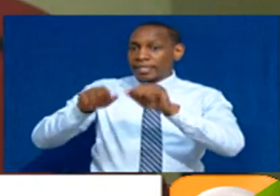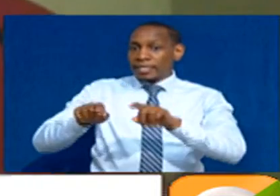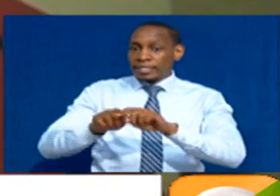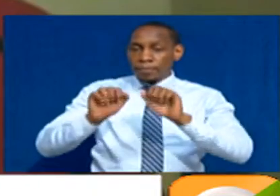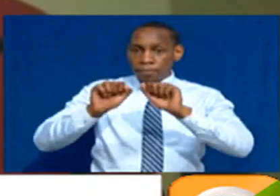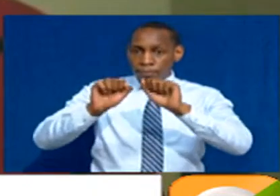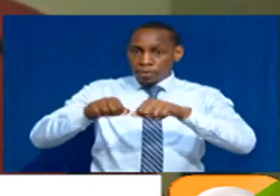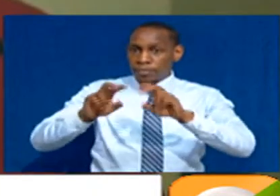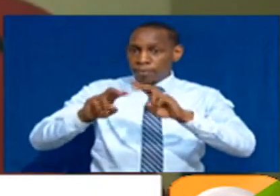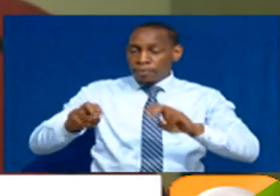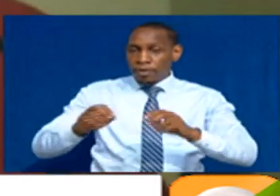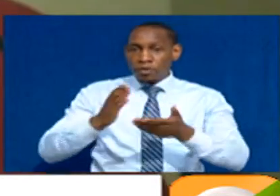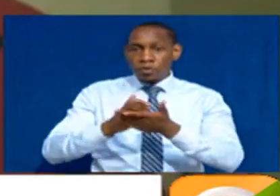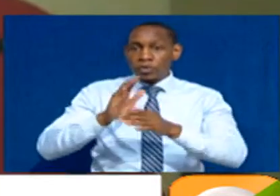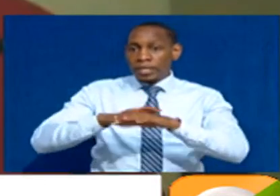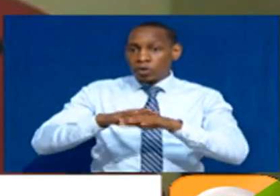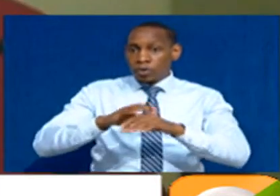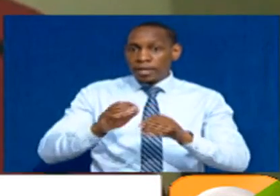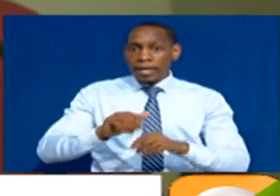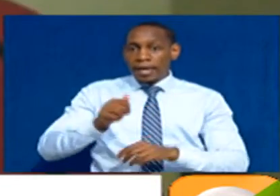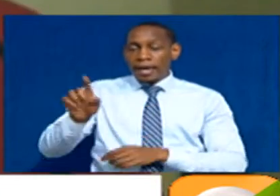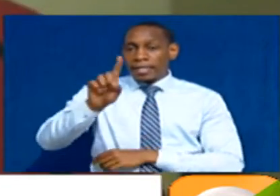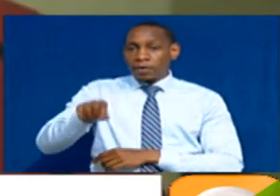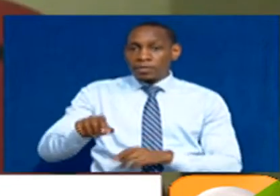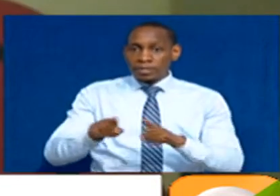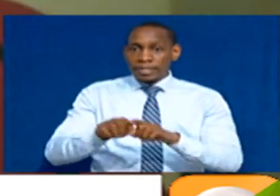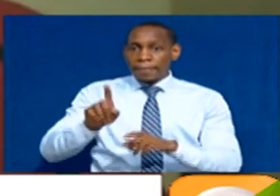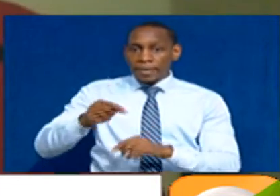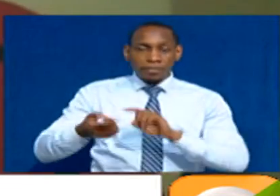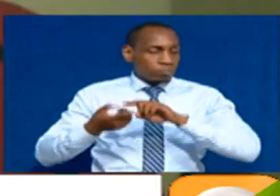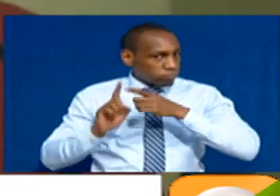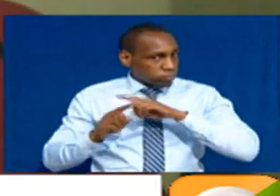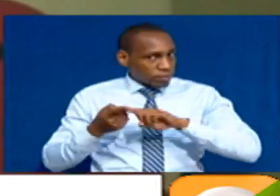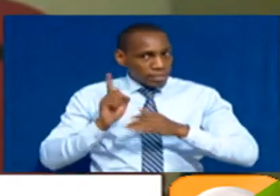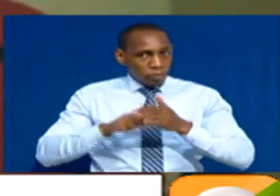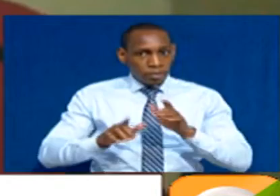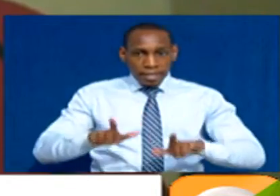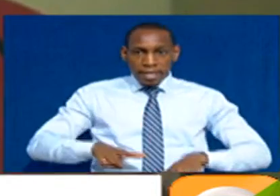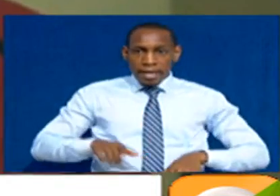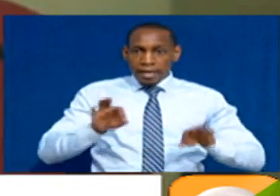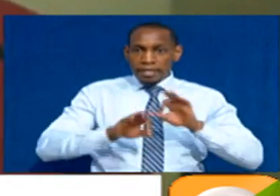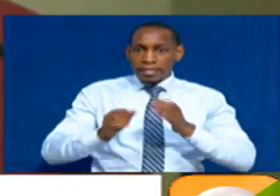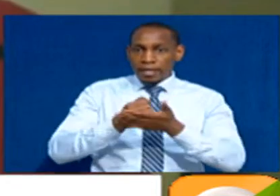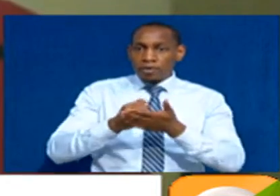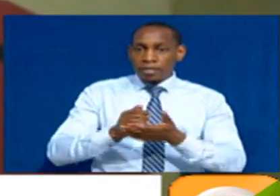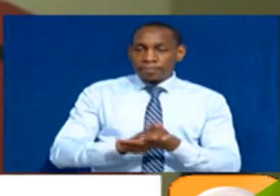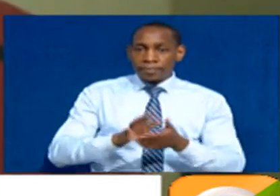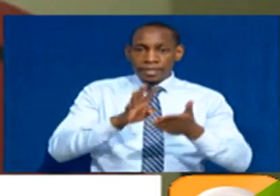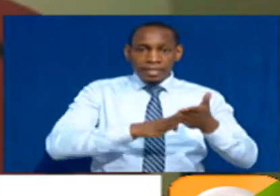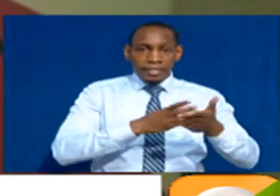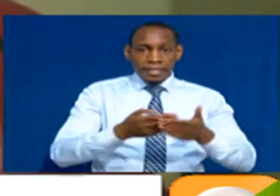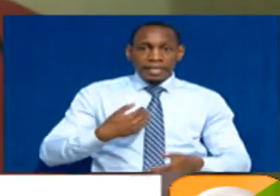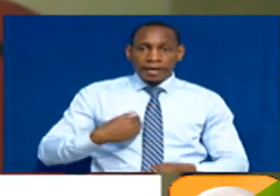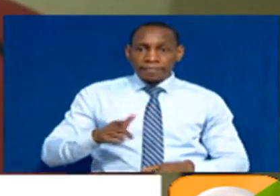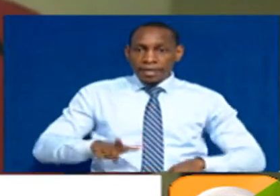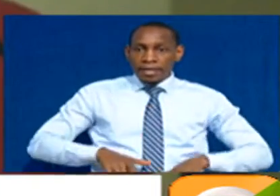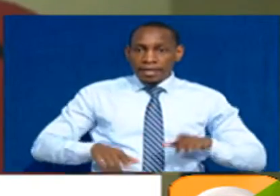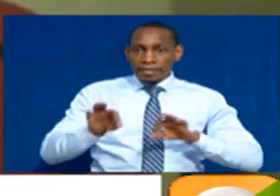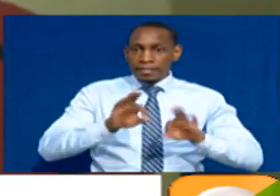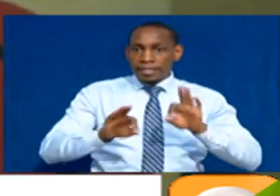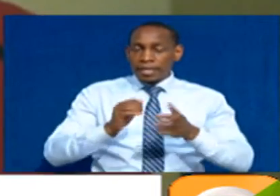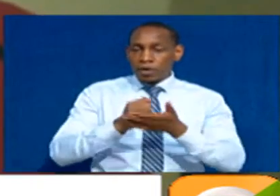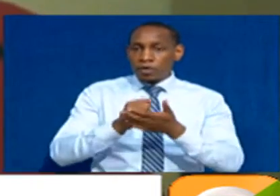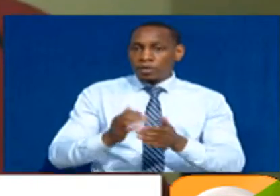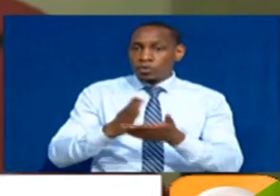able to track, then it makes sense. I think the other question that we also have to look at is lifestyle audits, having a framework for lifestyle audits. And here I know